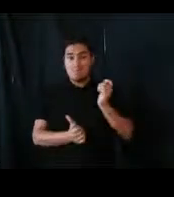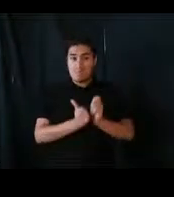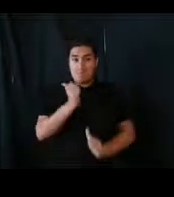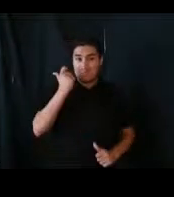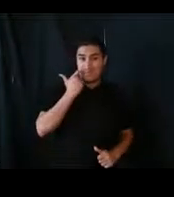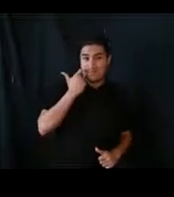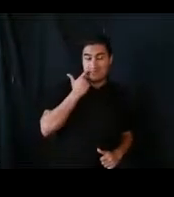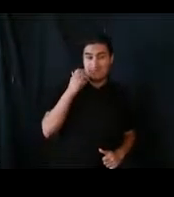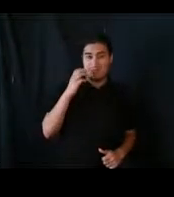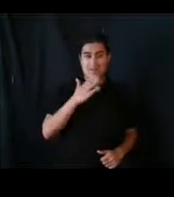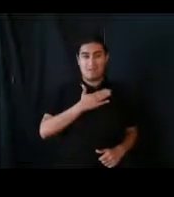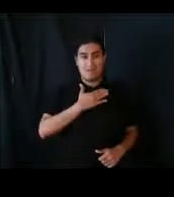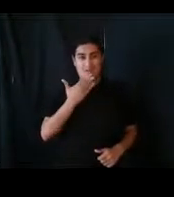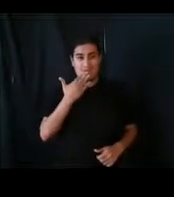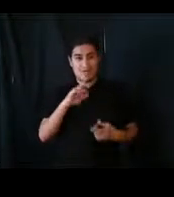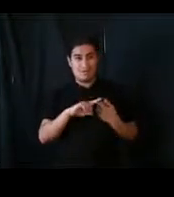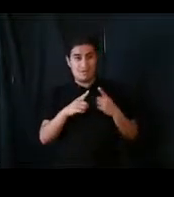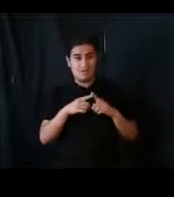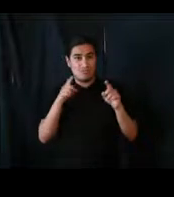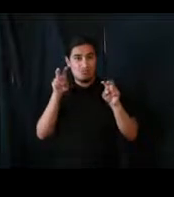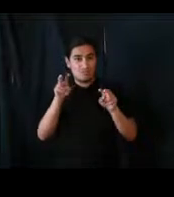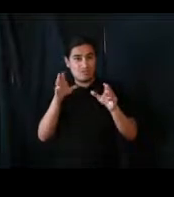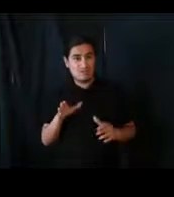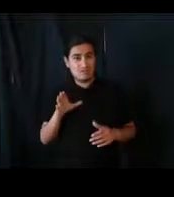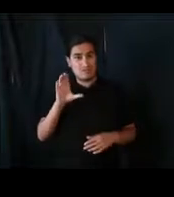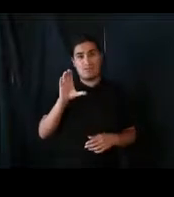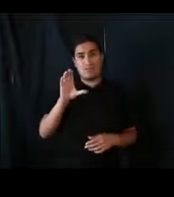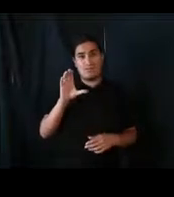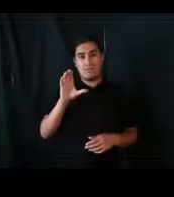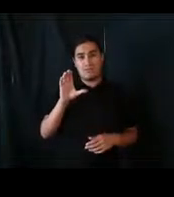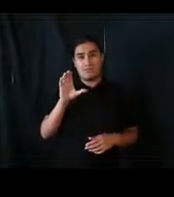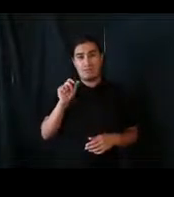of my good friend supervisor carvin ramirez